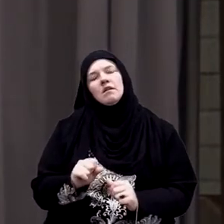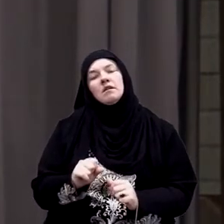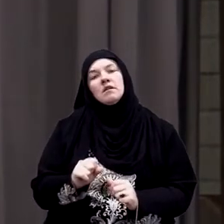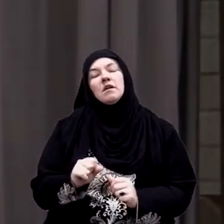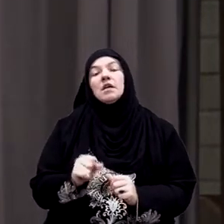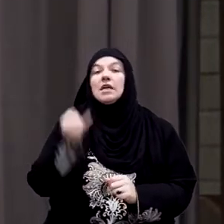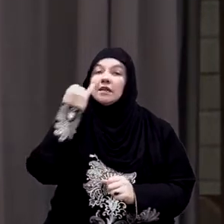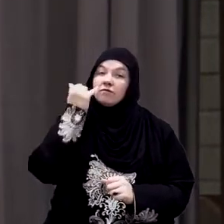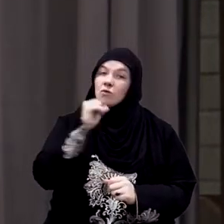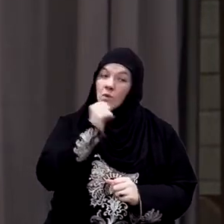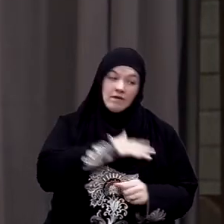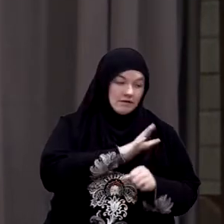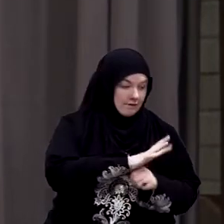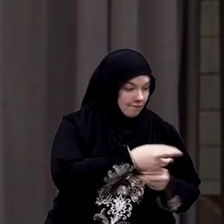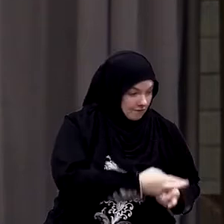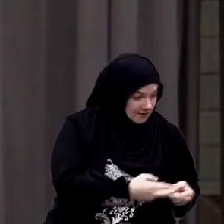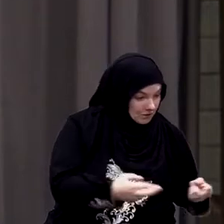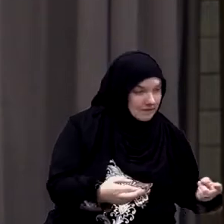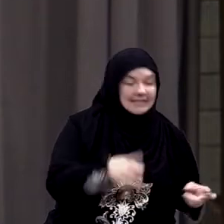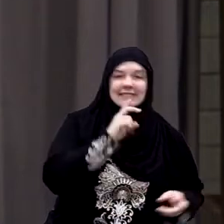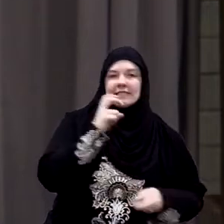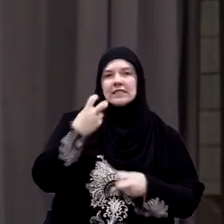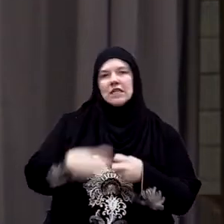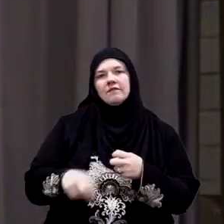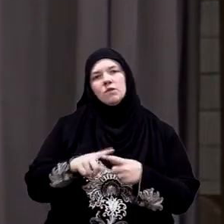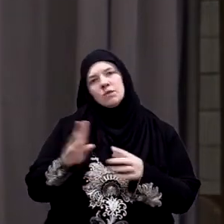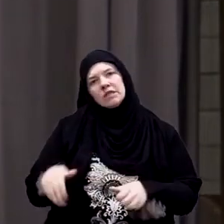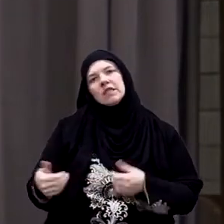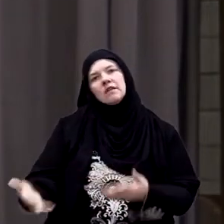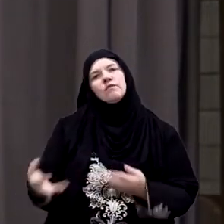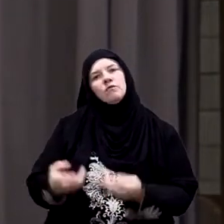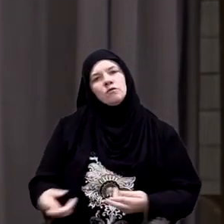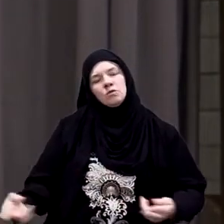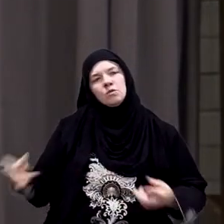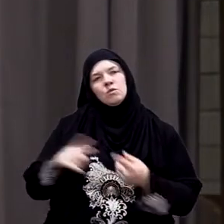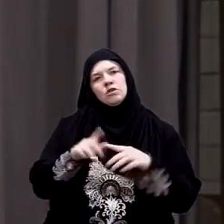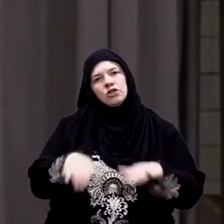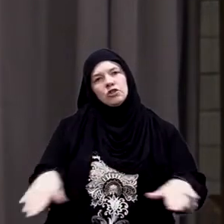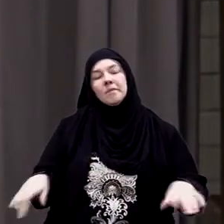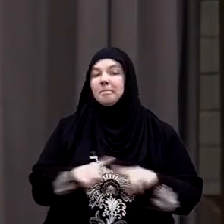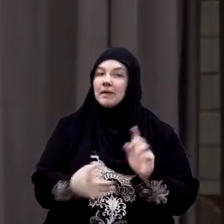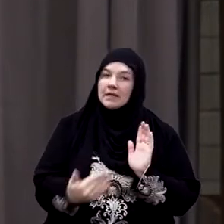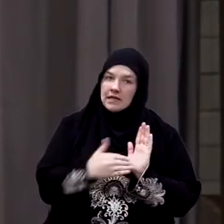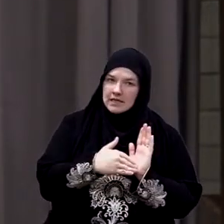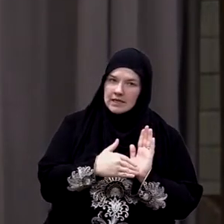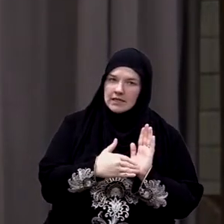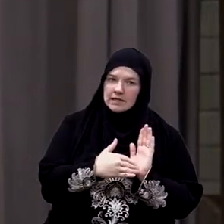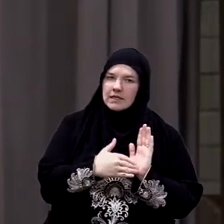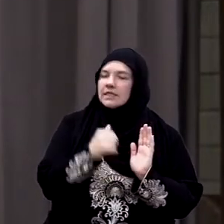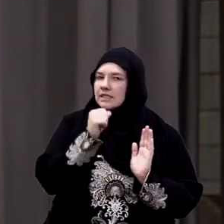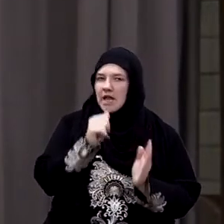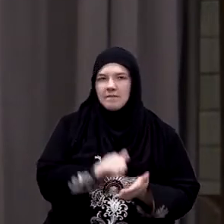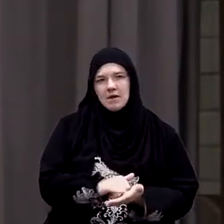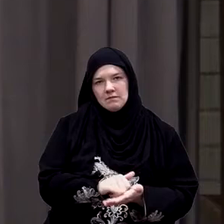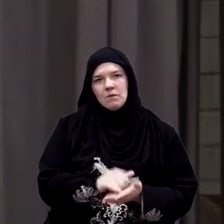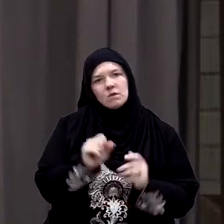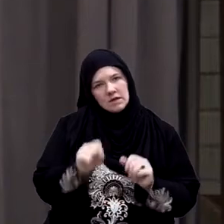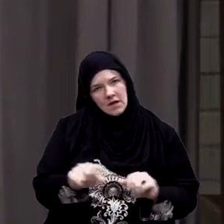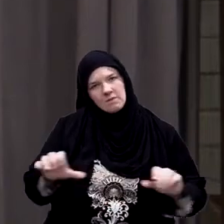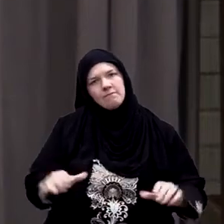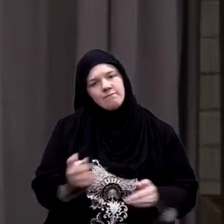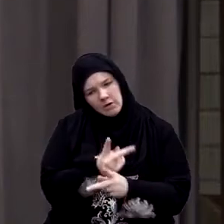If you don't have resources, it is difficult to give resources, but again, it is not impossible.